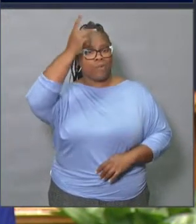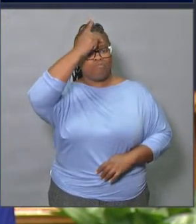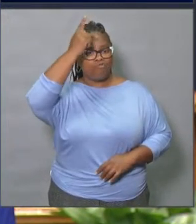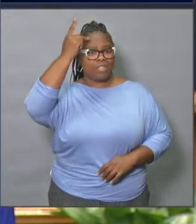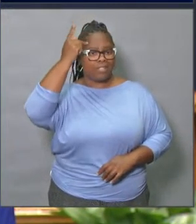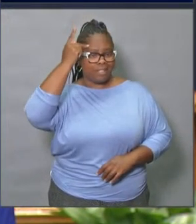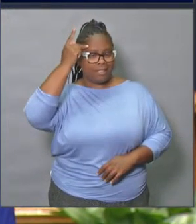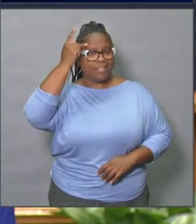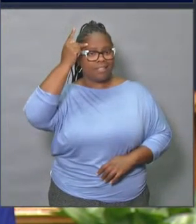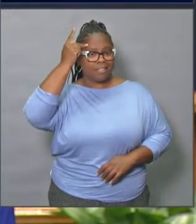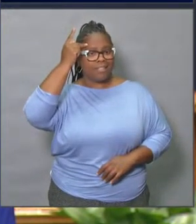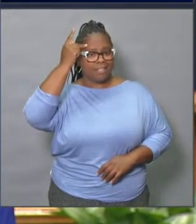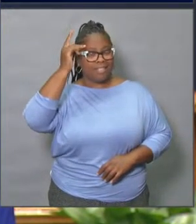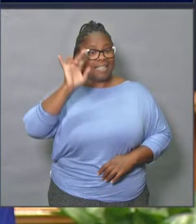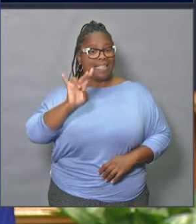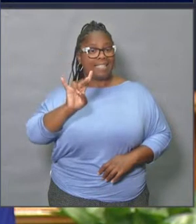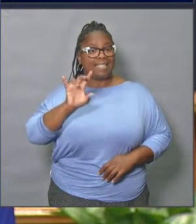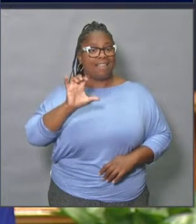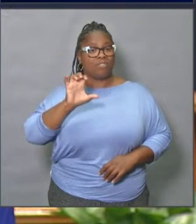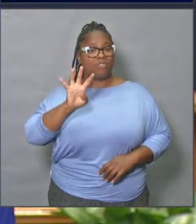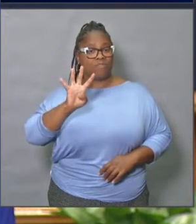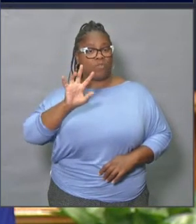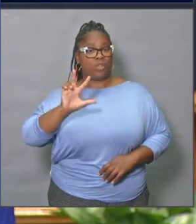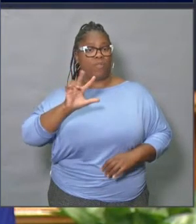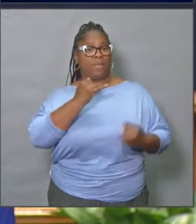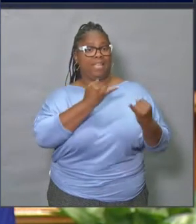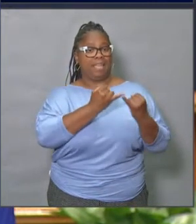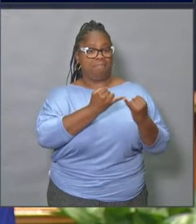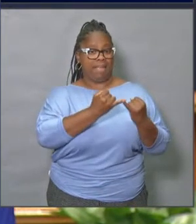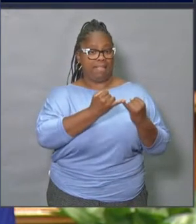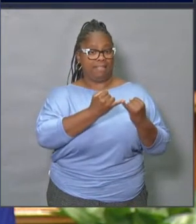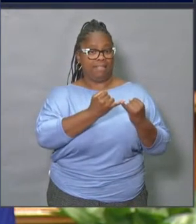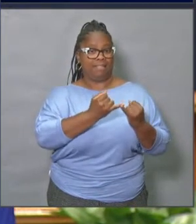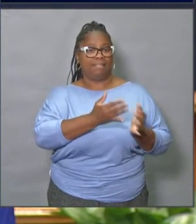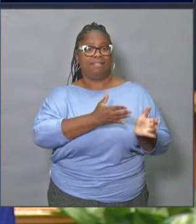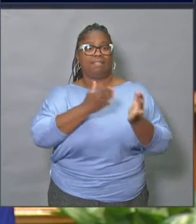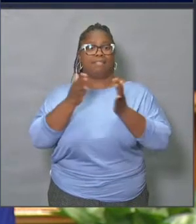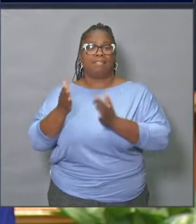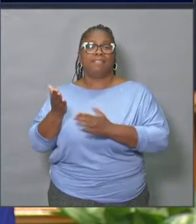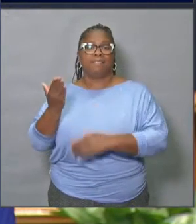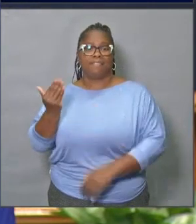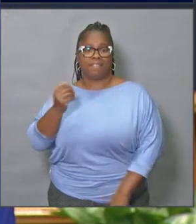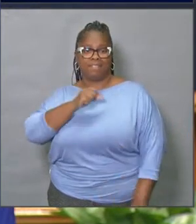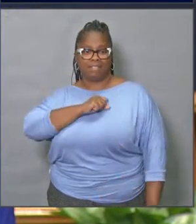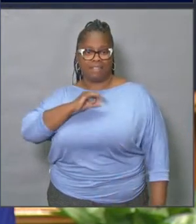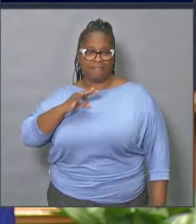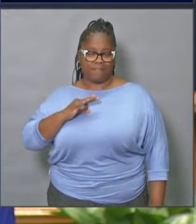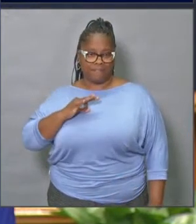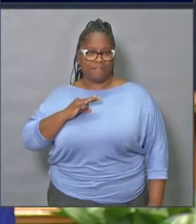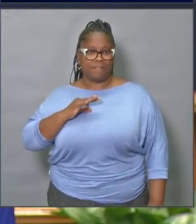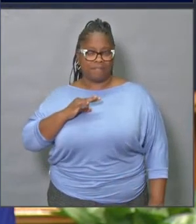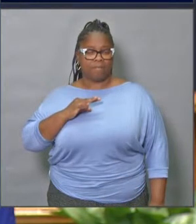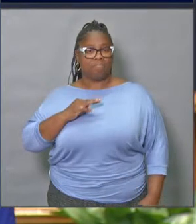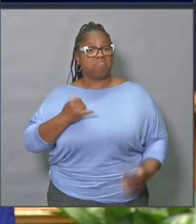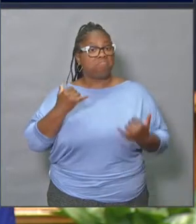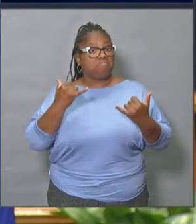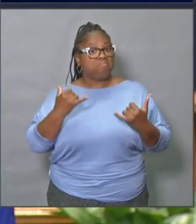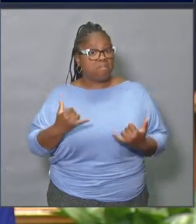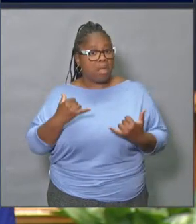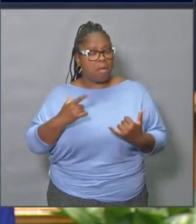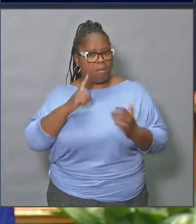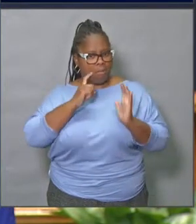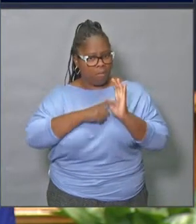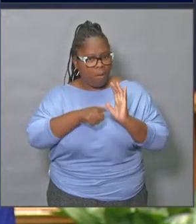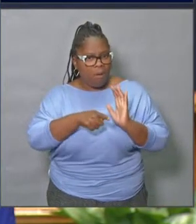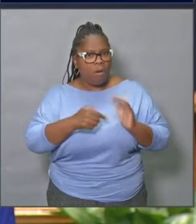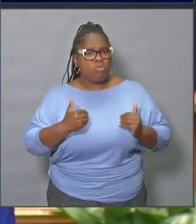facilities, 743 among people who are incarcerated, and 15 among staff. There are now 30 cases in